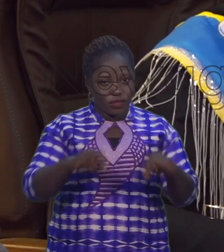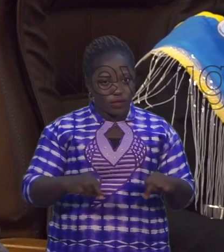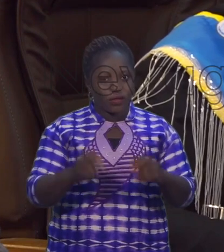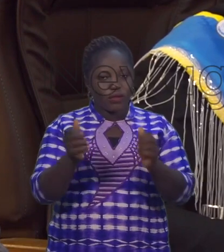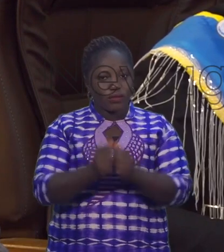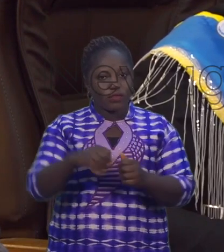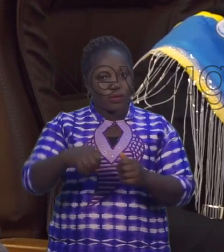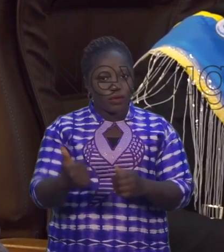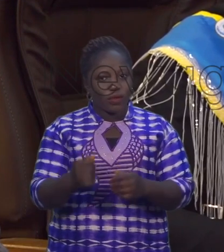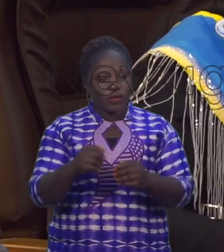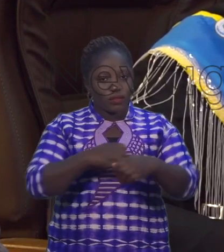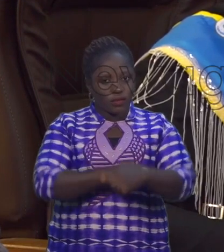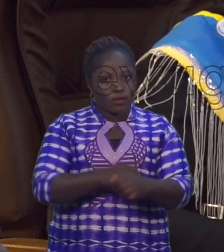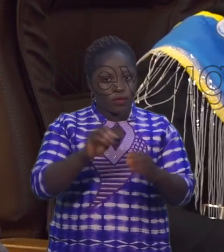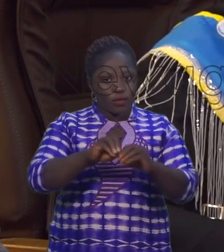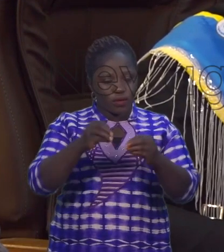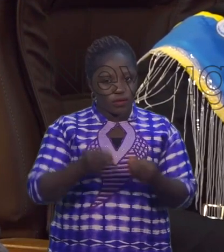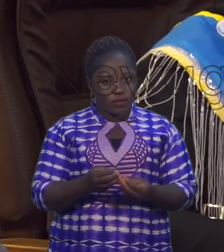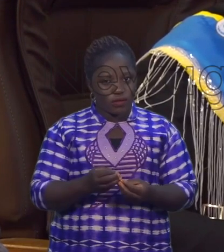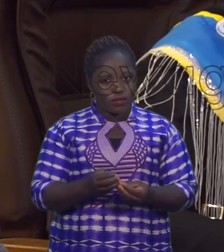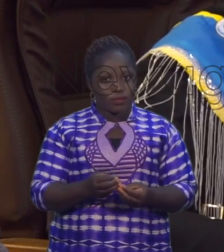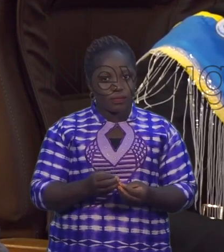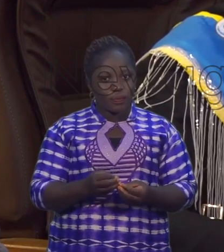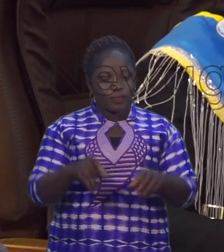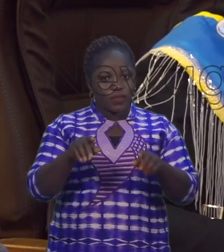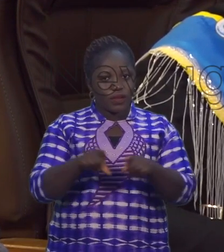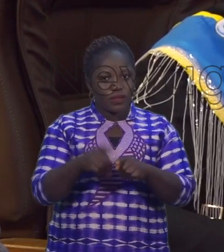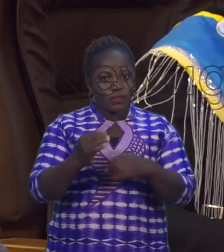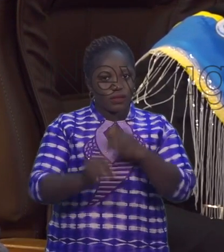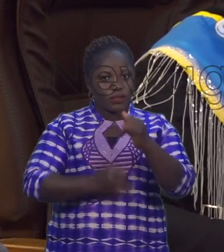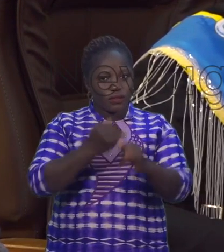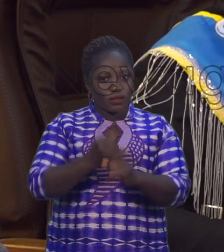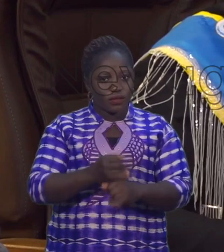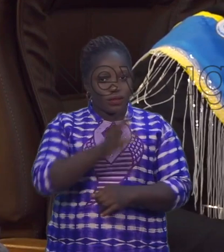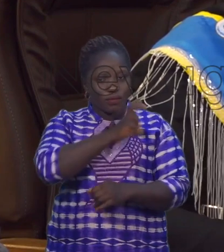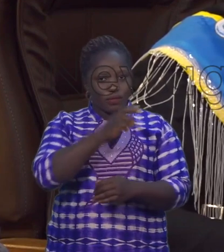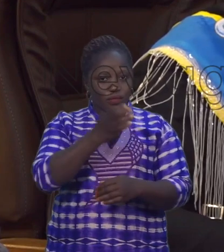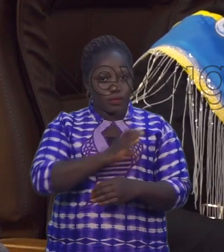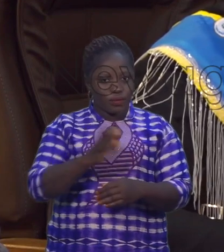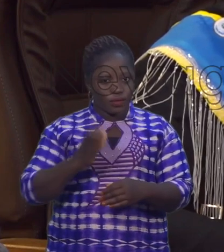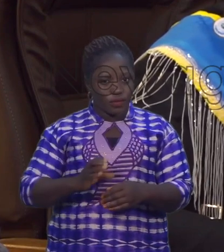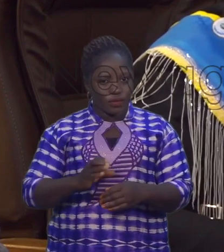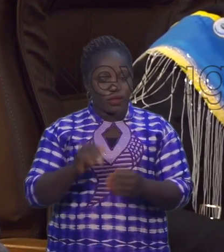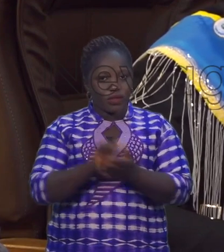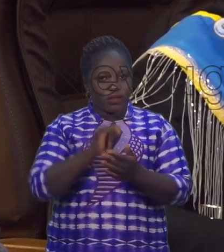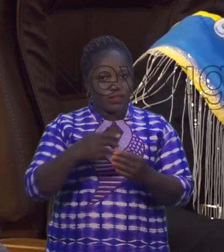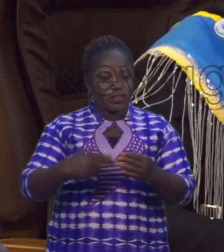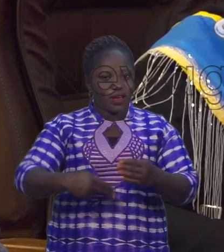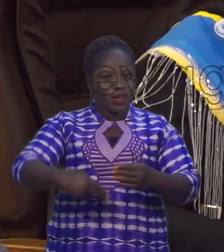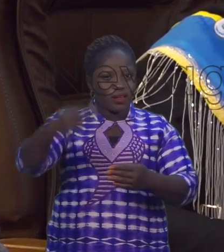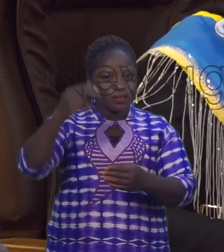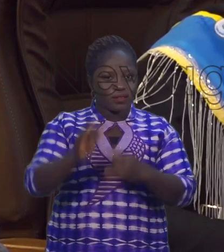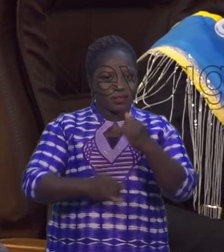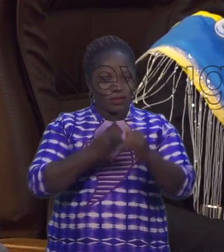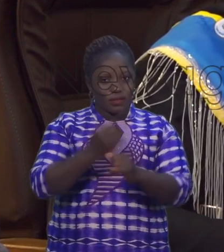world-class security organization partner, known as the International Police Corporation, which is one of the highest